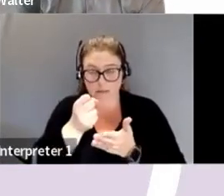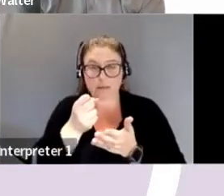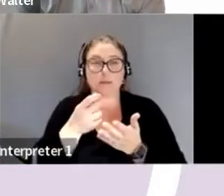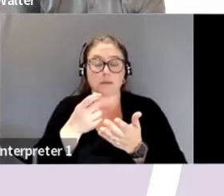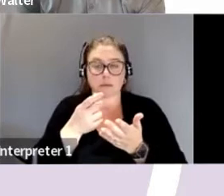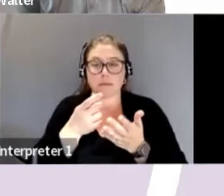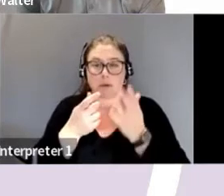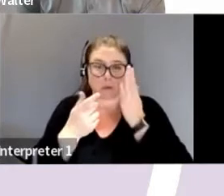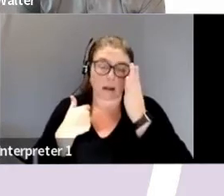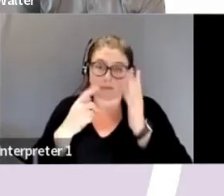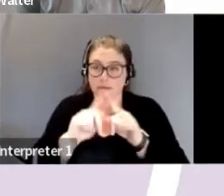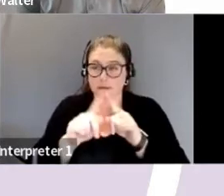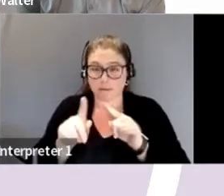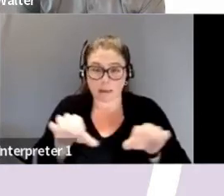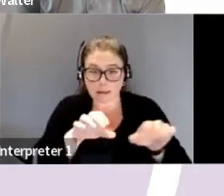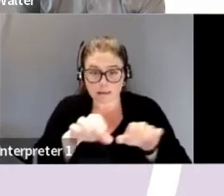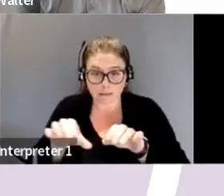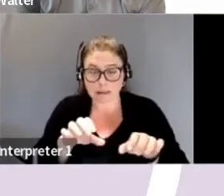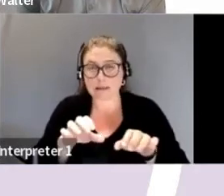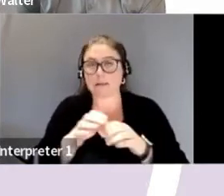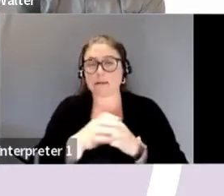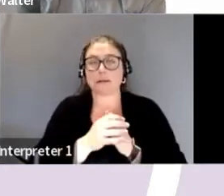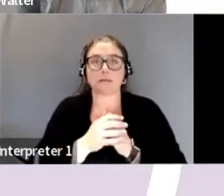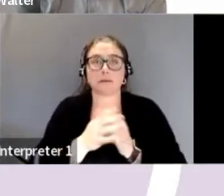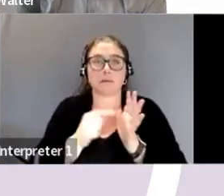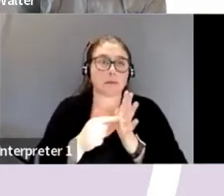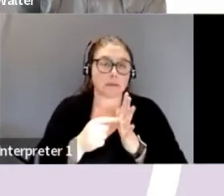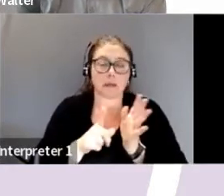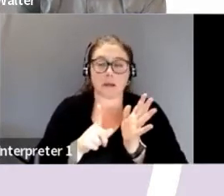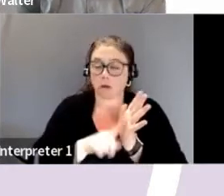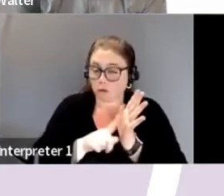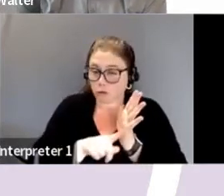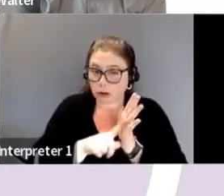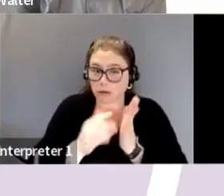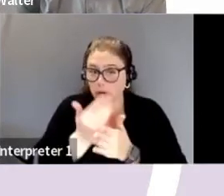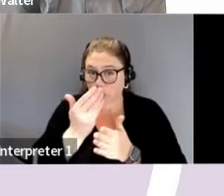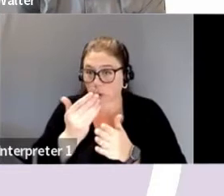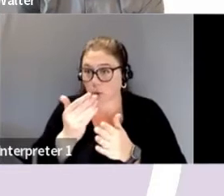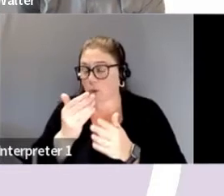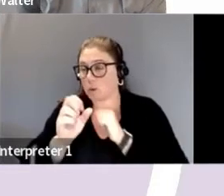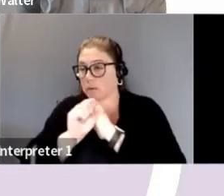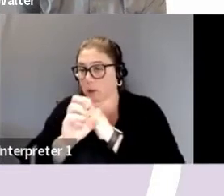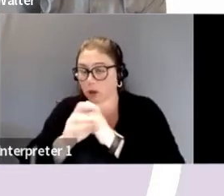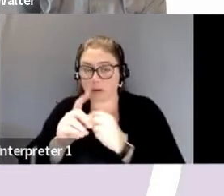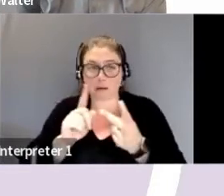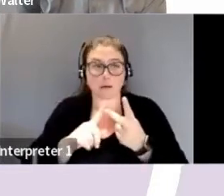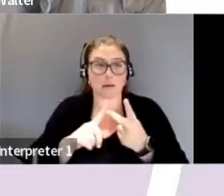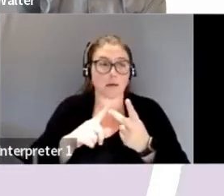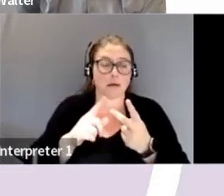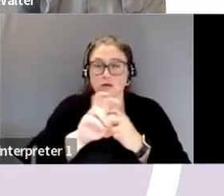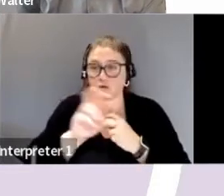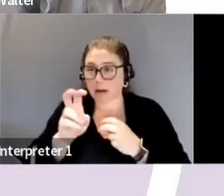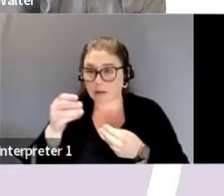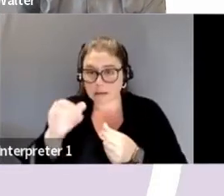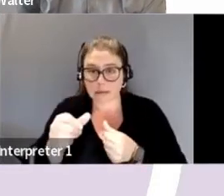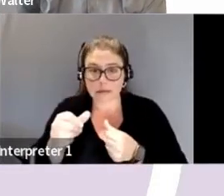activities. So a market expansion grant would get you funding for like research for your new market, some travel expenses, some marketing expenses. So a program